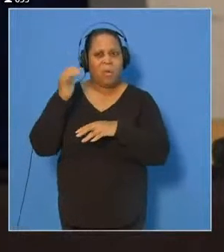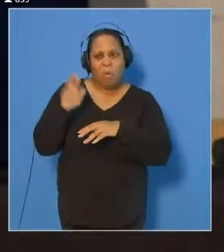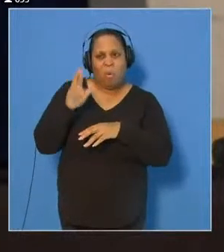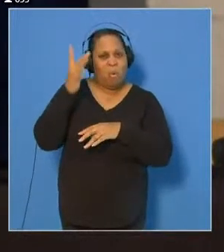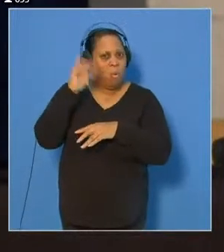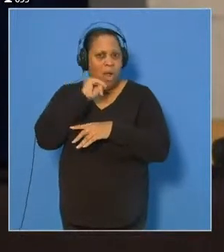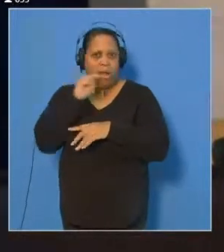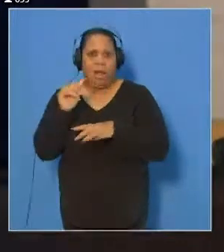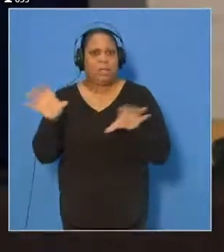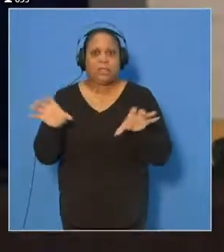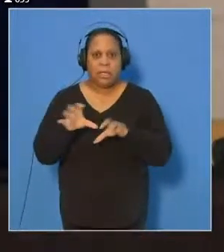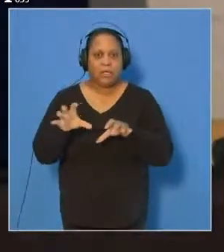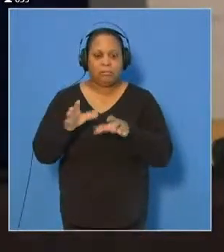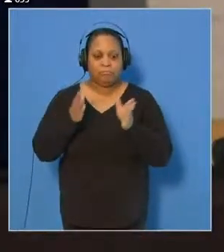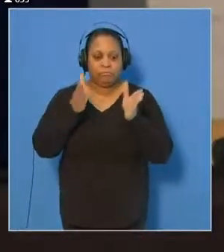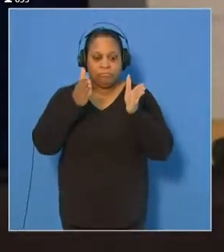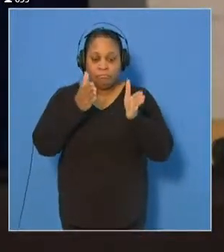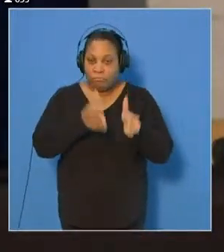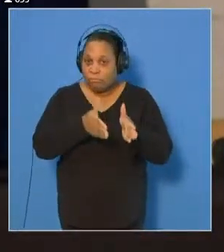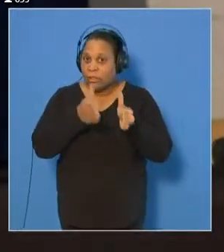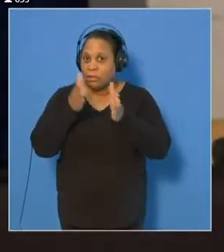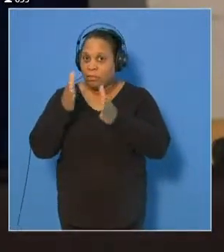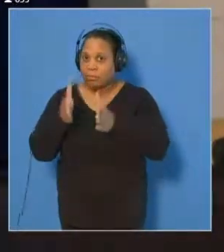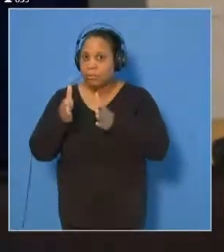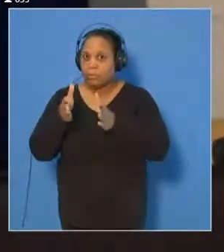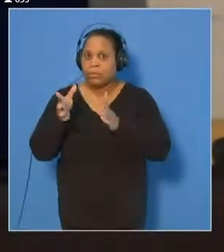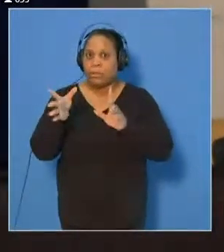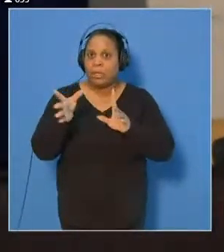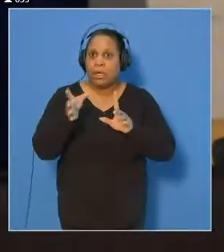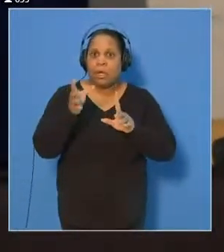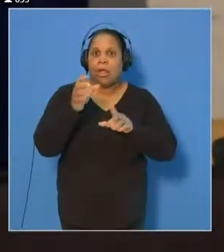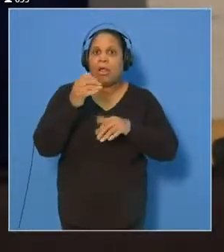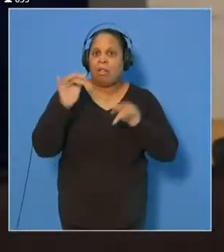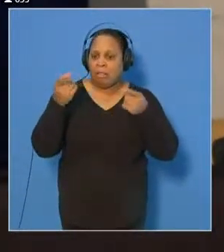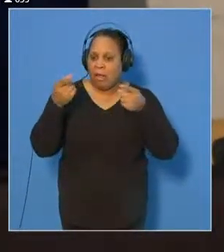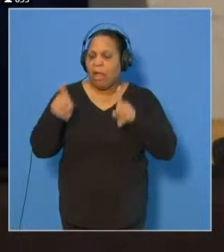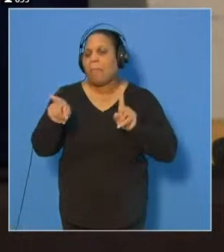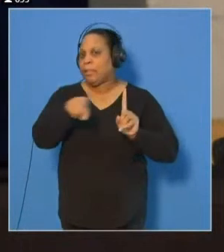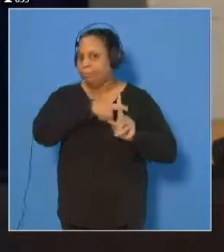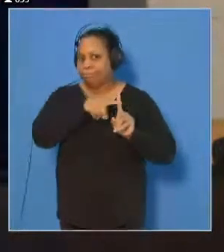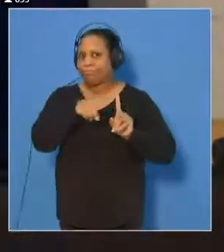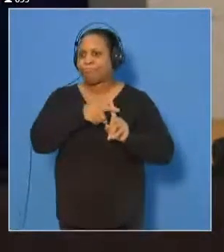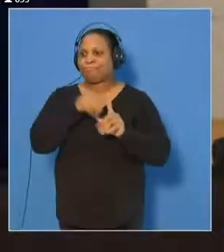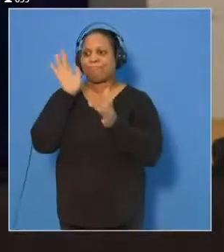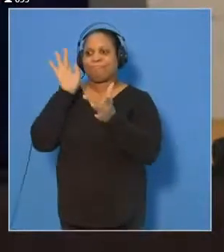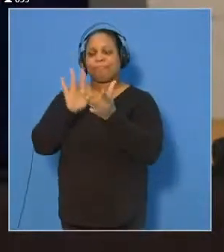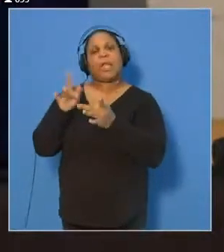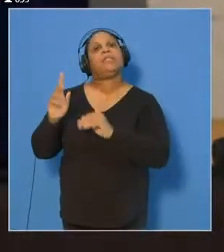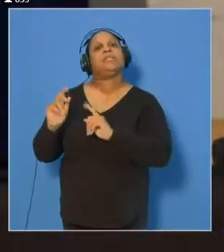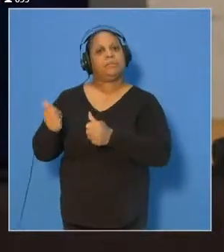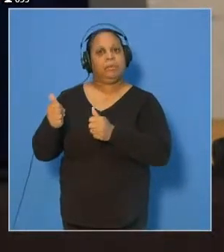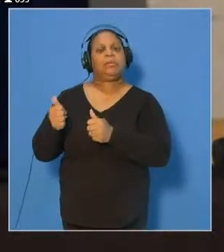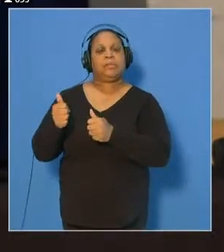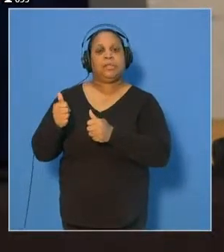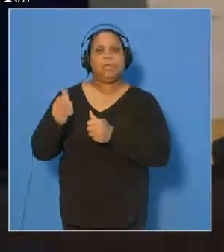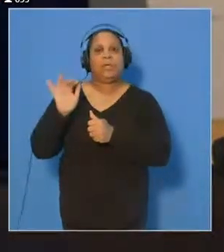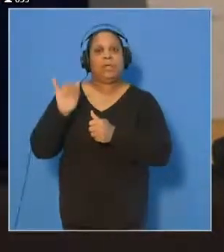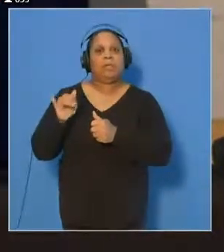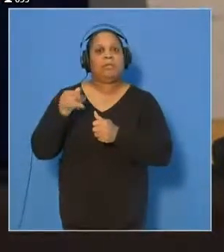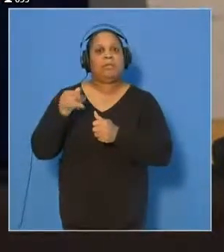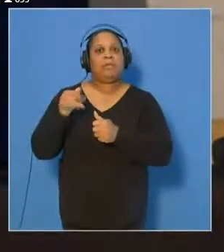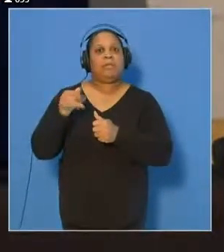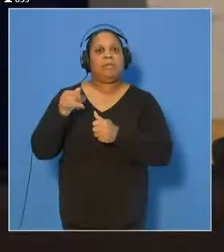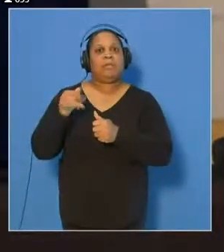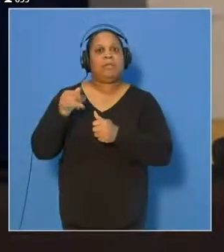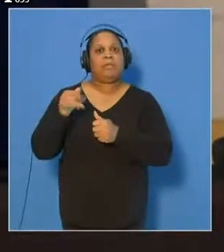done. The individuals who are affected by a case are contacted immediately. That is the public health action that